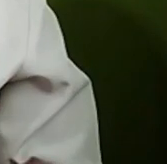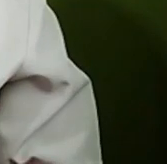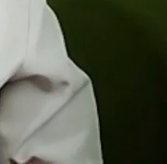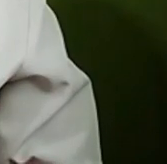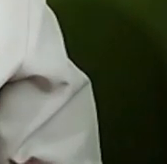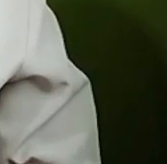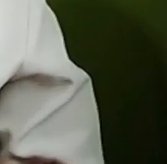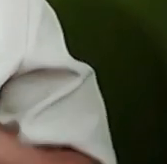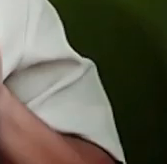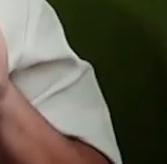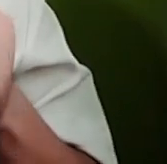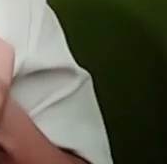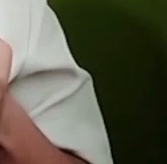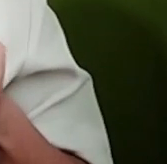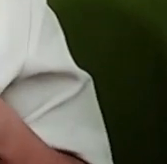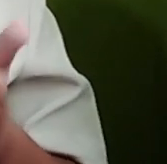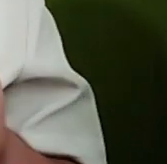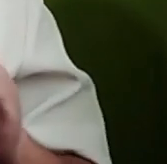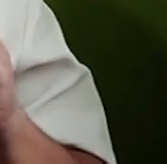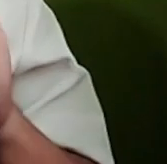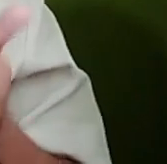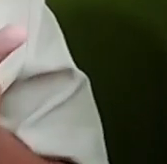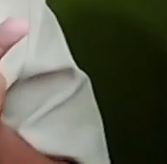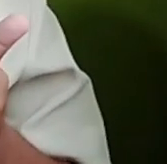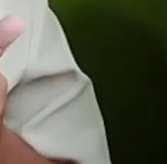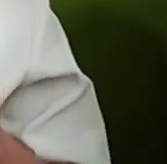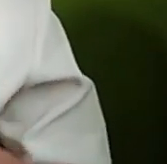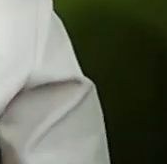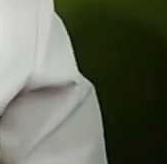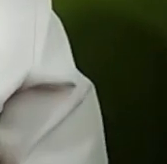sets or group.